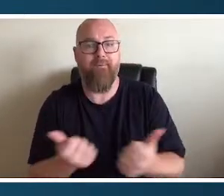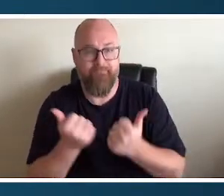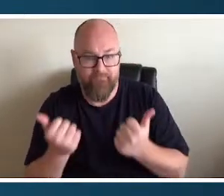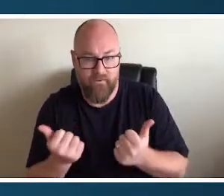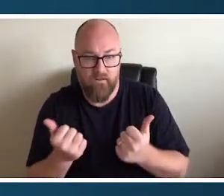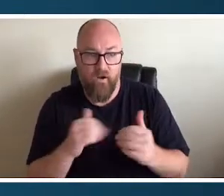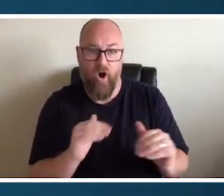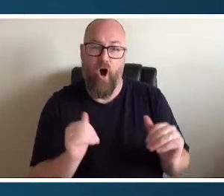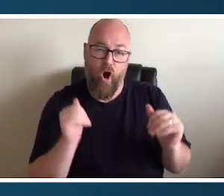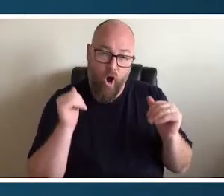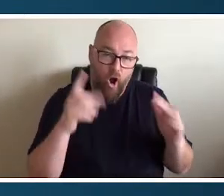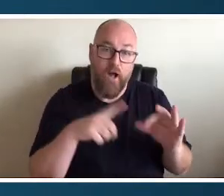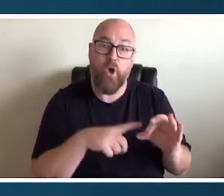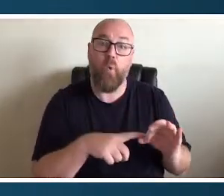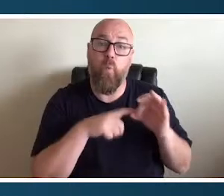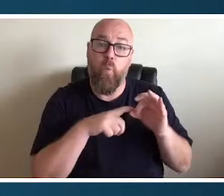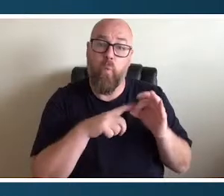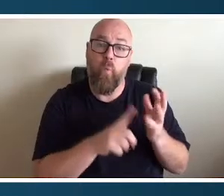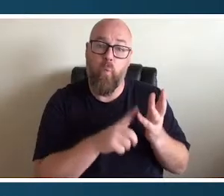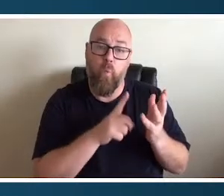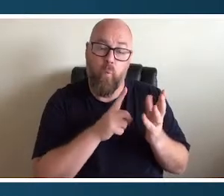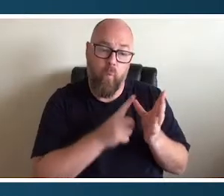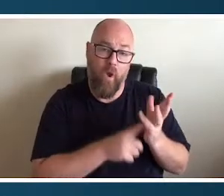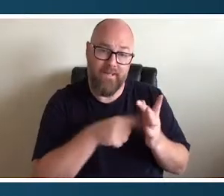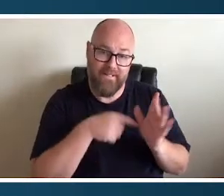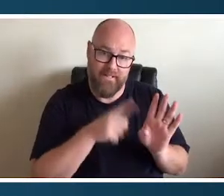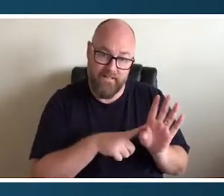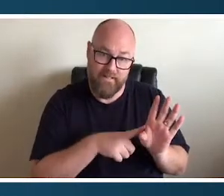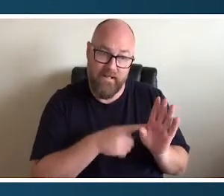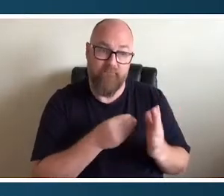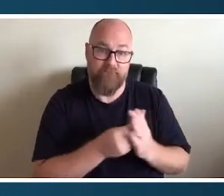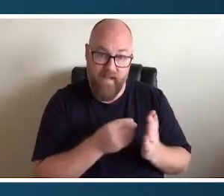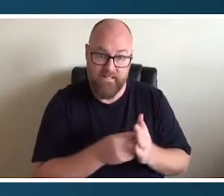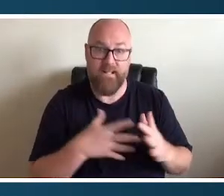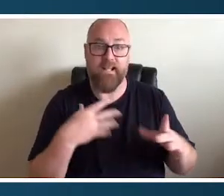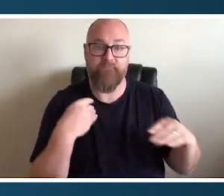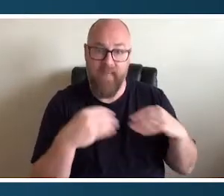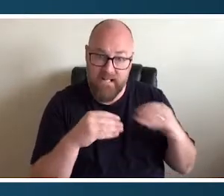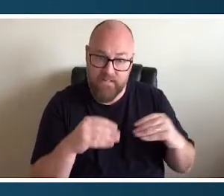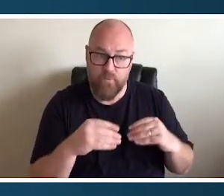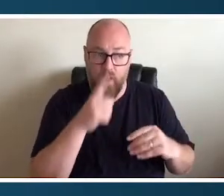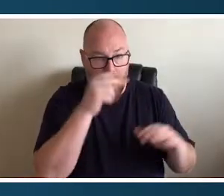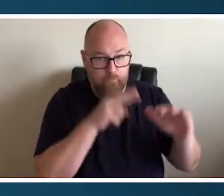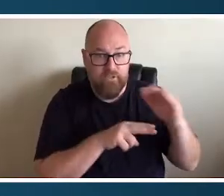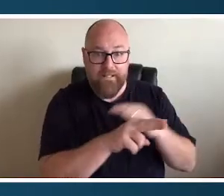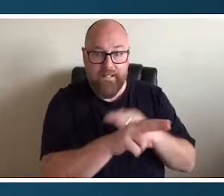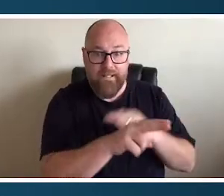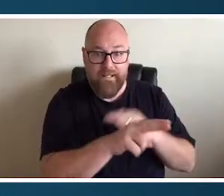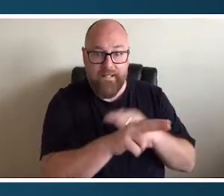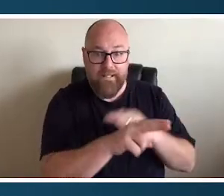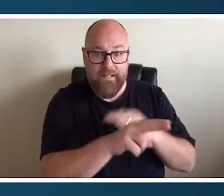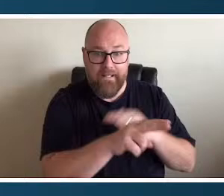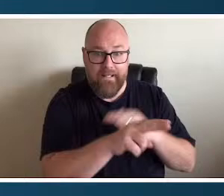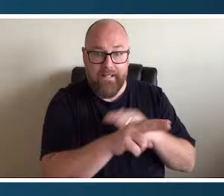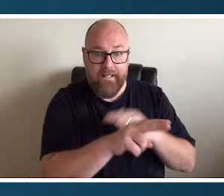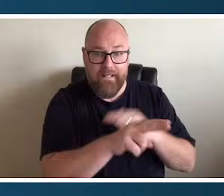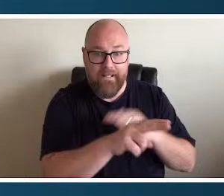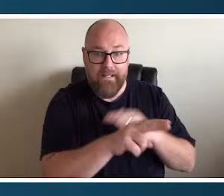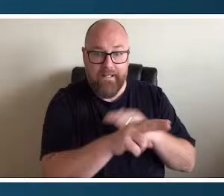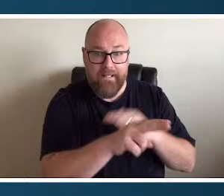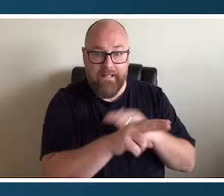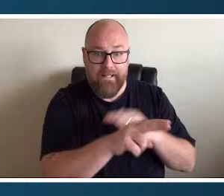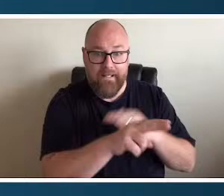is flexible, predictable, and aligned with the needs of populations at the local level